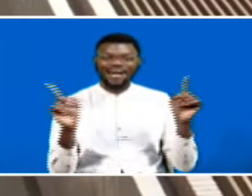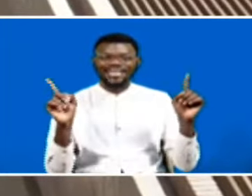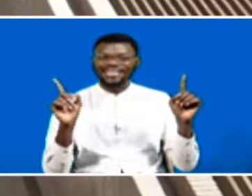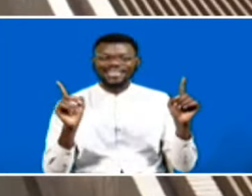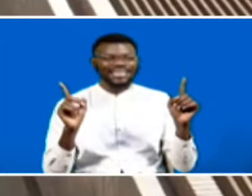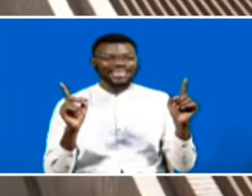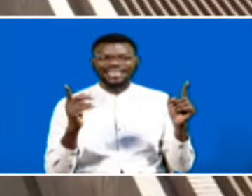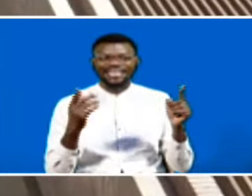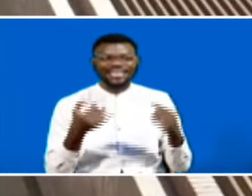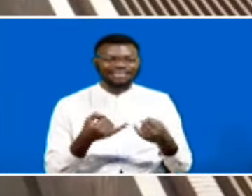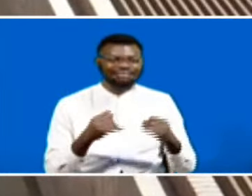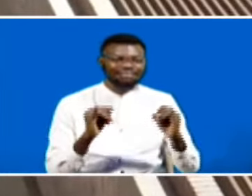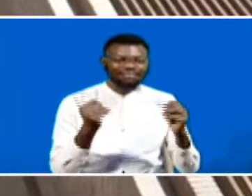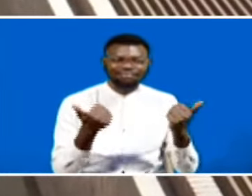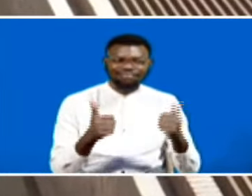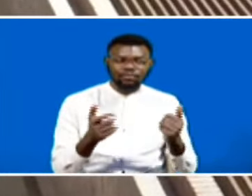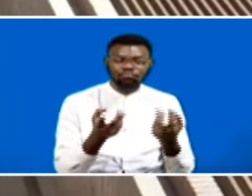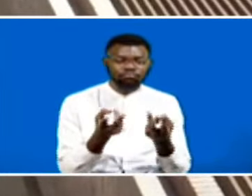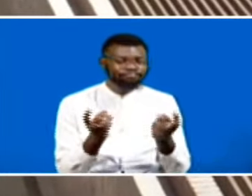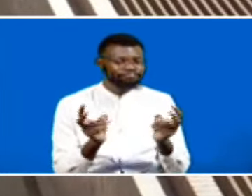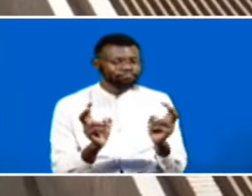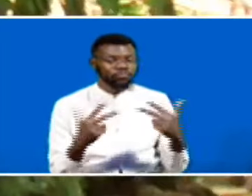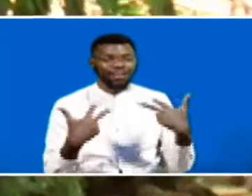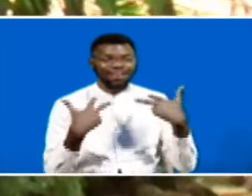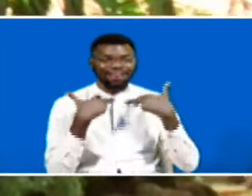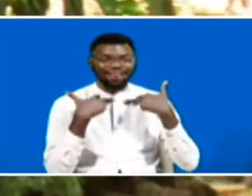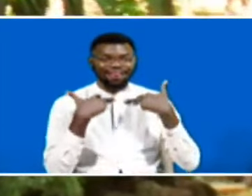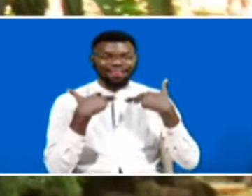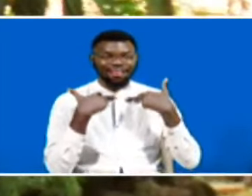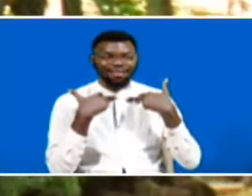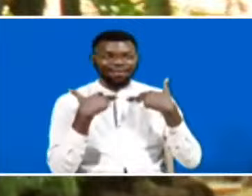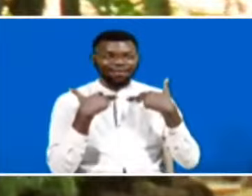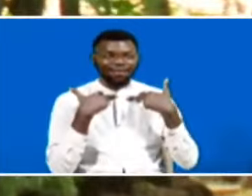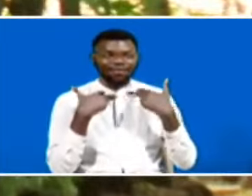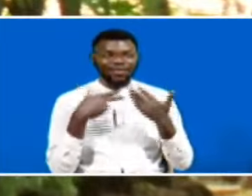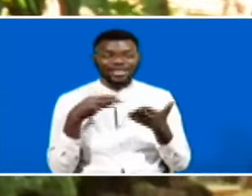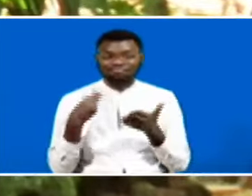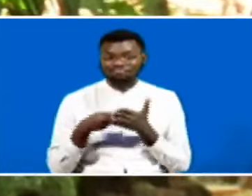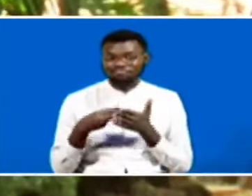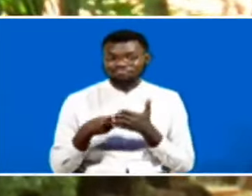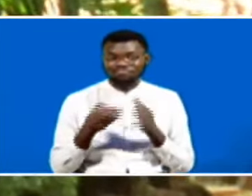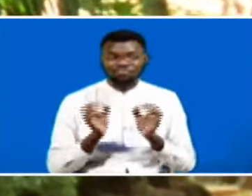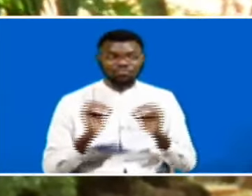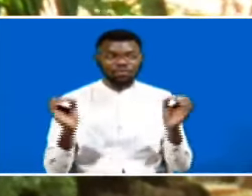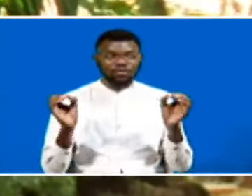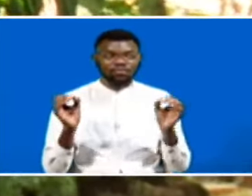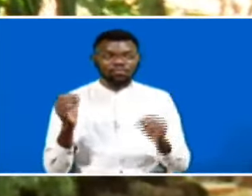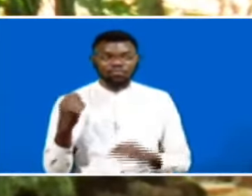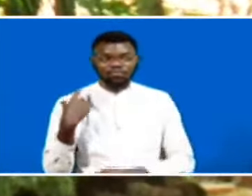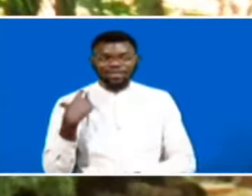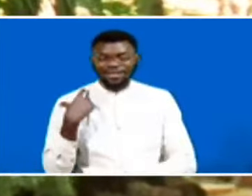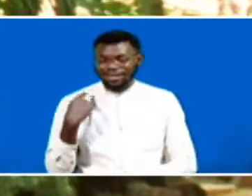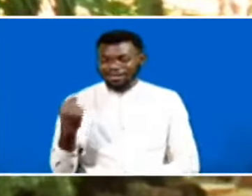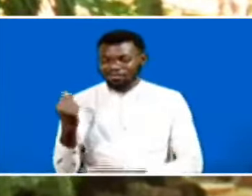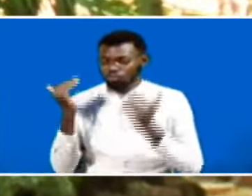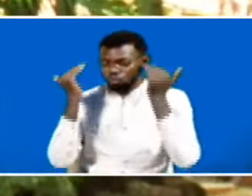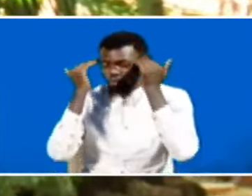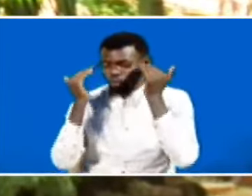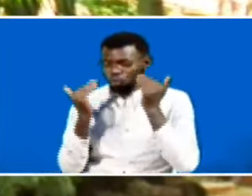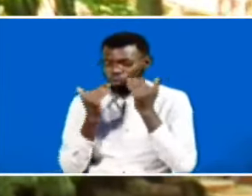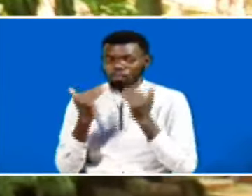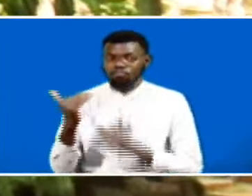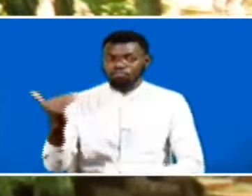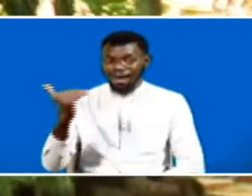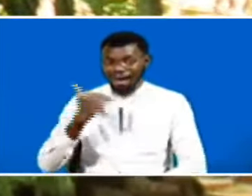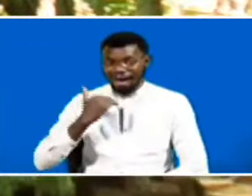effect, with the panel now saying it is financially strained. There was a court ruling recently, and that court ruling asked us to